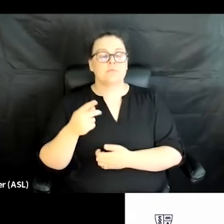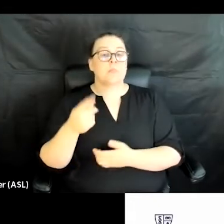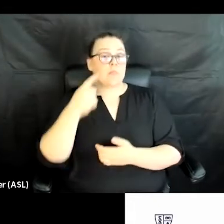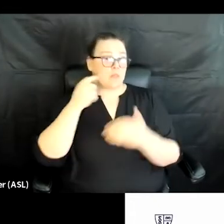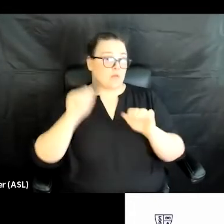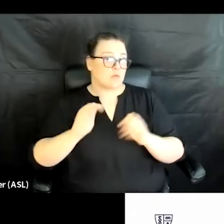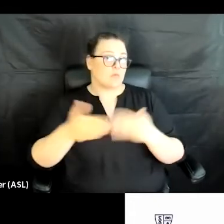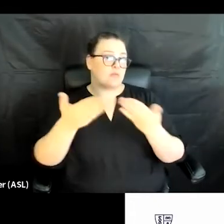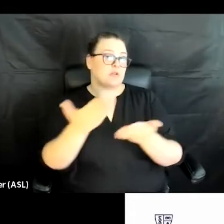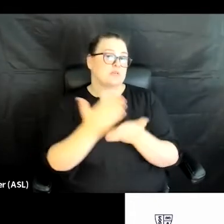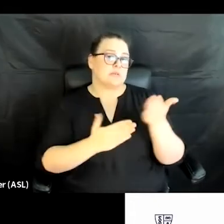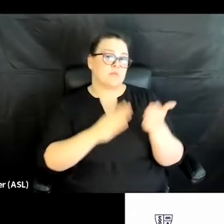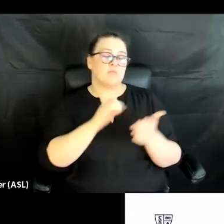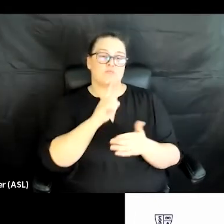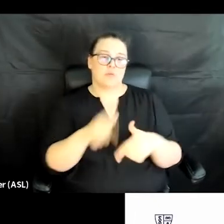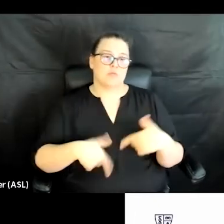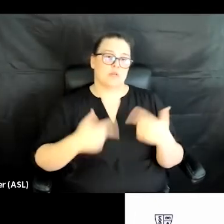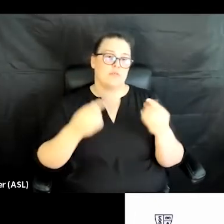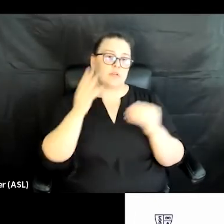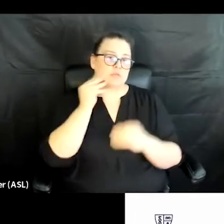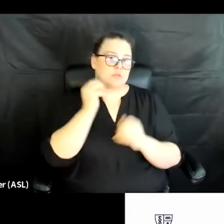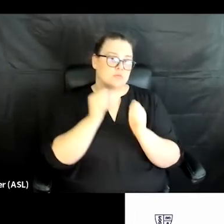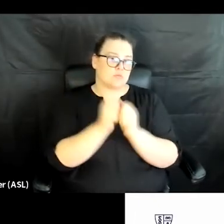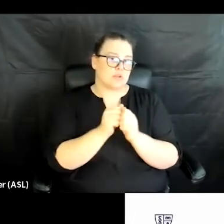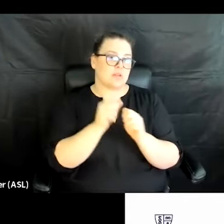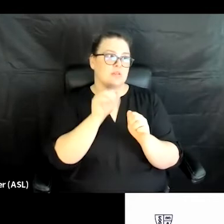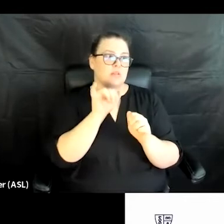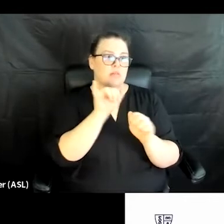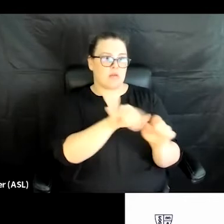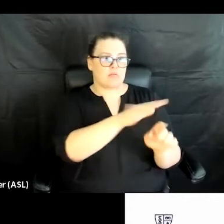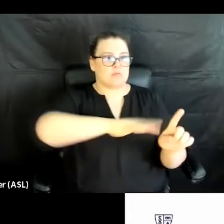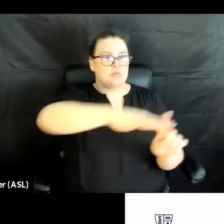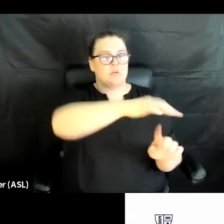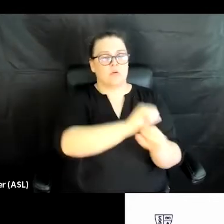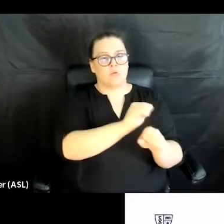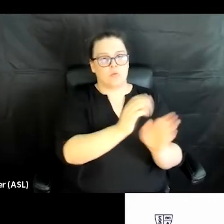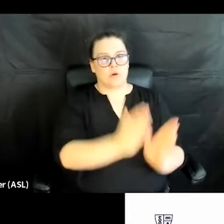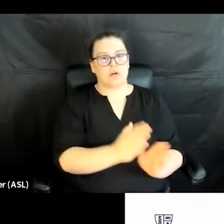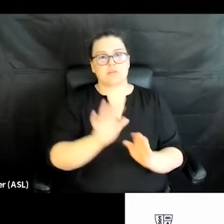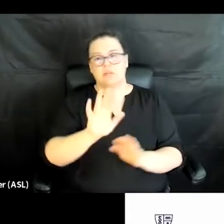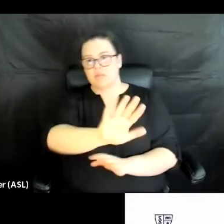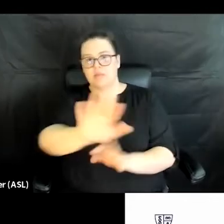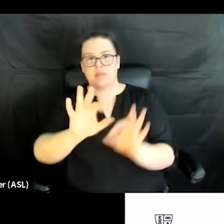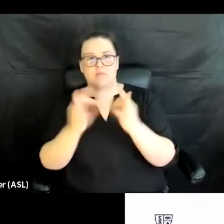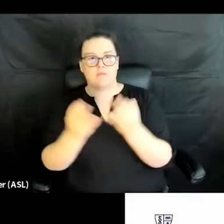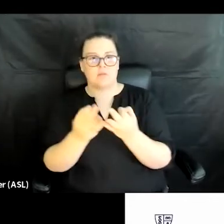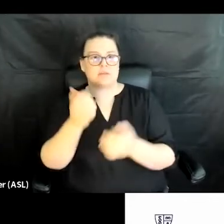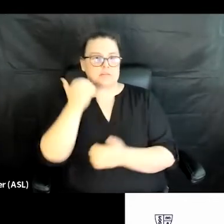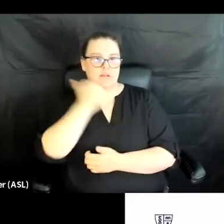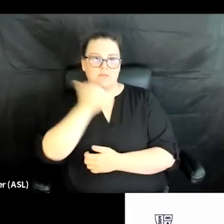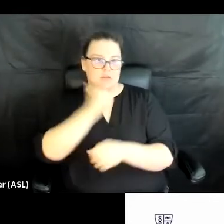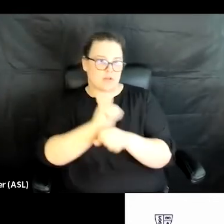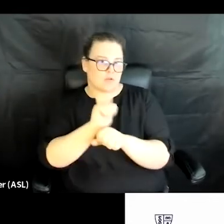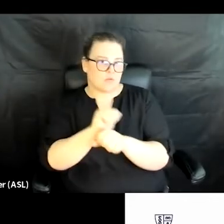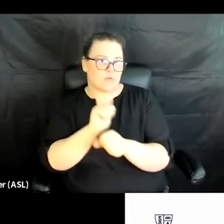live experiences about the workers and the families of workers that they deal with on a daily basis. Go